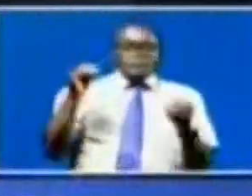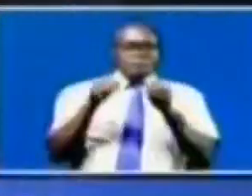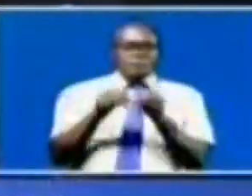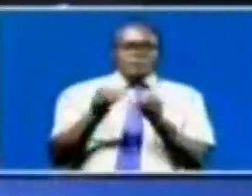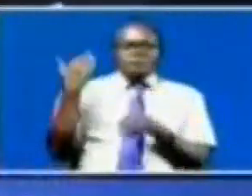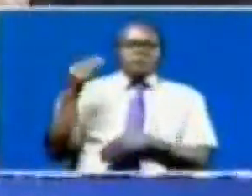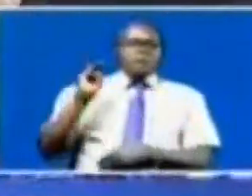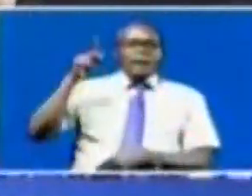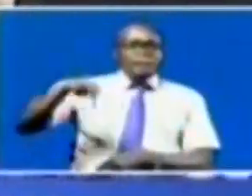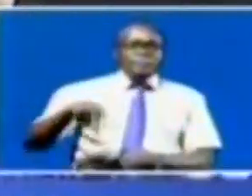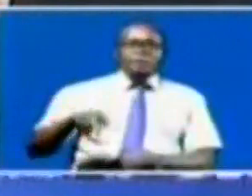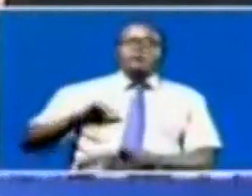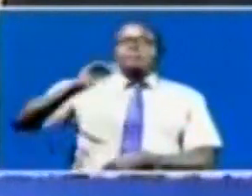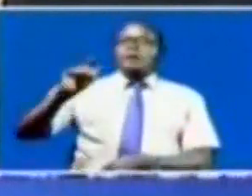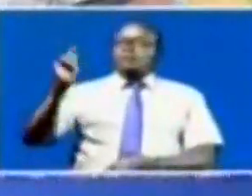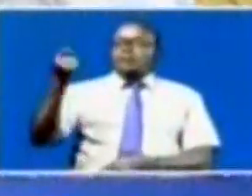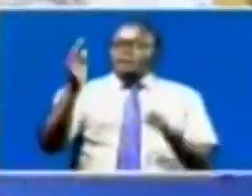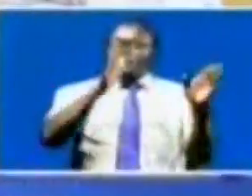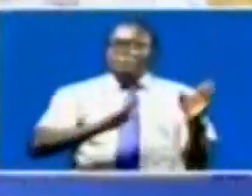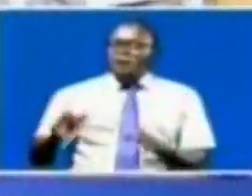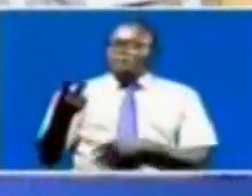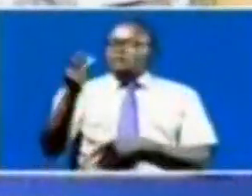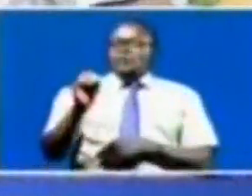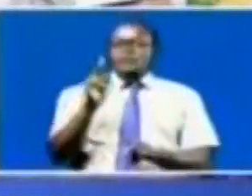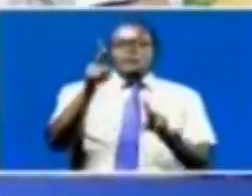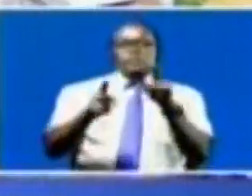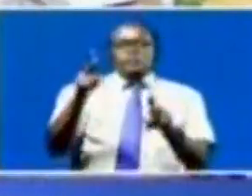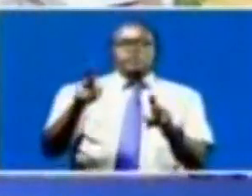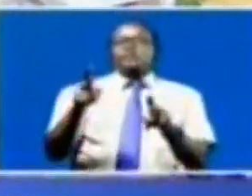former Central Kenya MPs to discuss the 2022 elections and planned